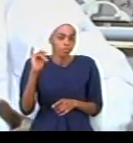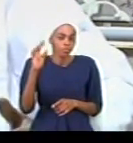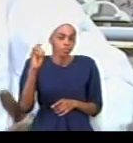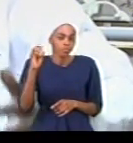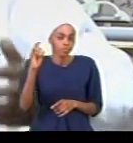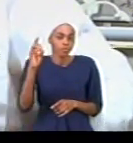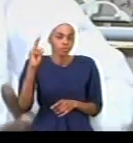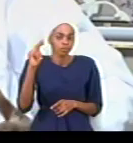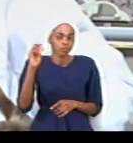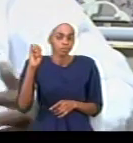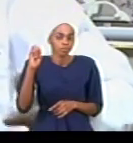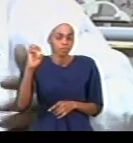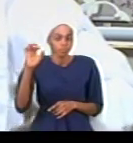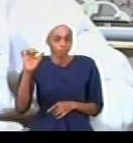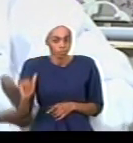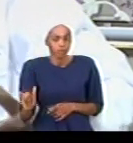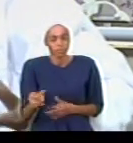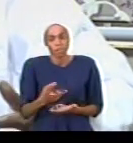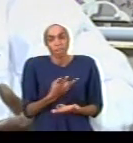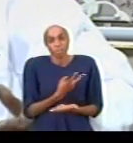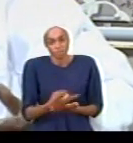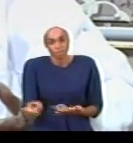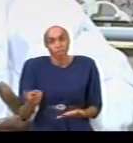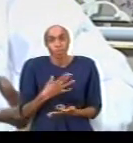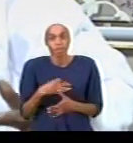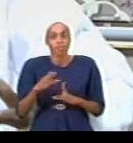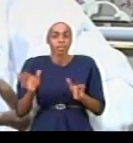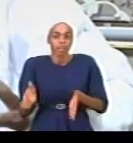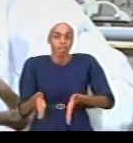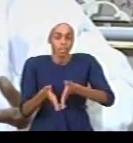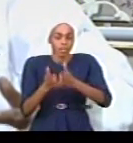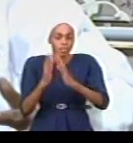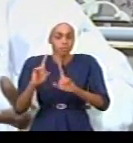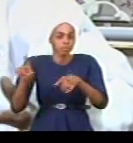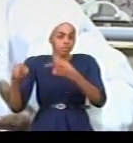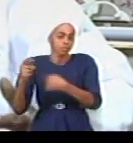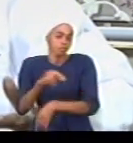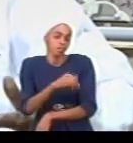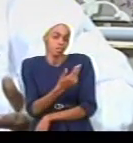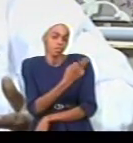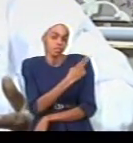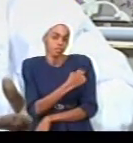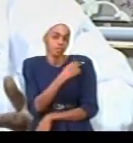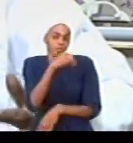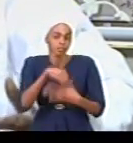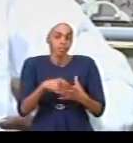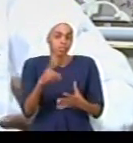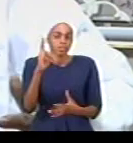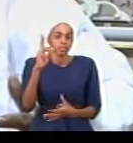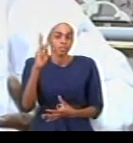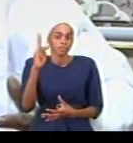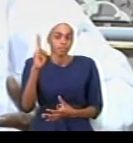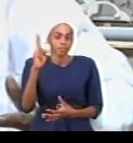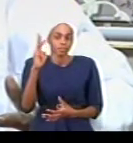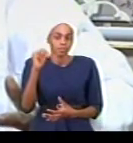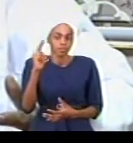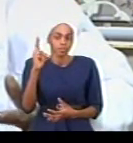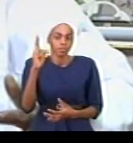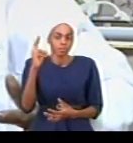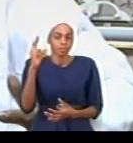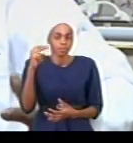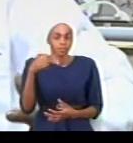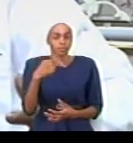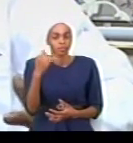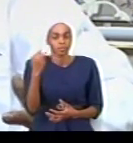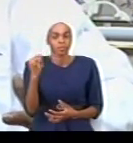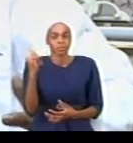him here to confirm the doctor's diagnosis when he came here it was so down he couldn't walk he was